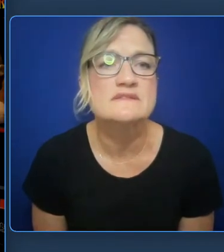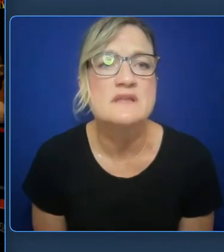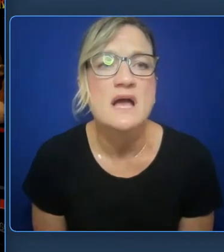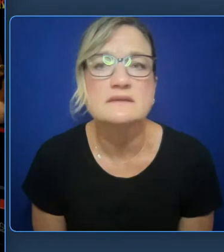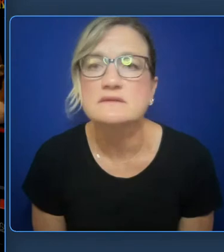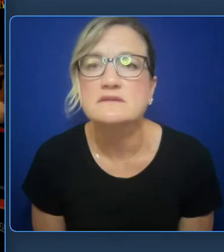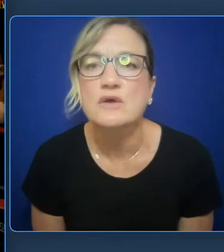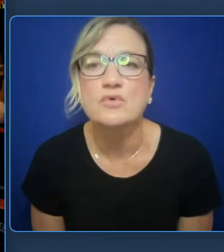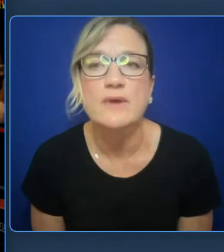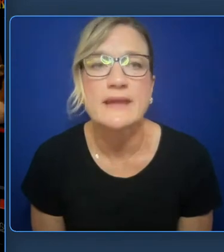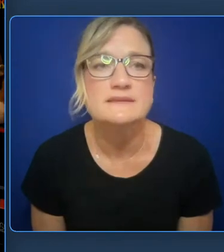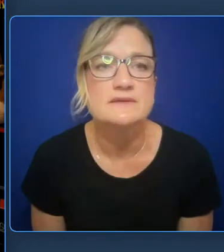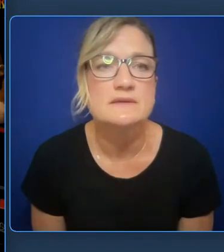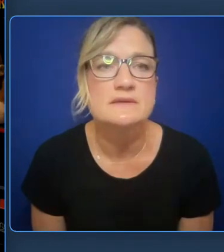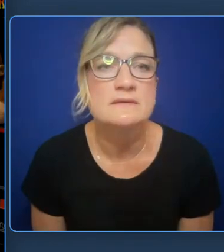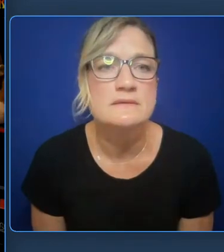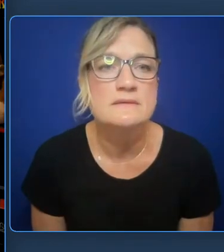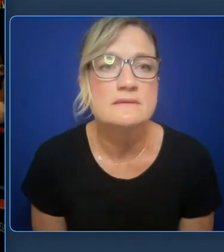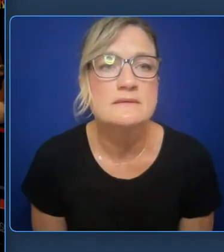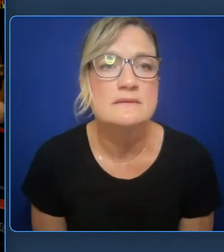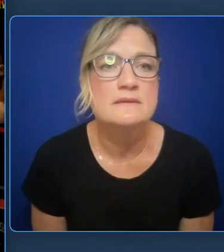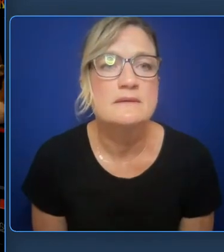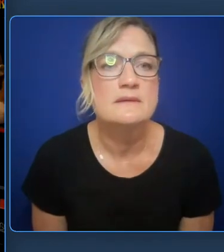One of them is not so great,